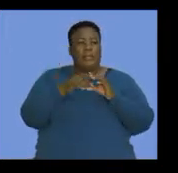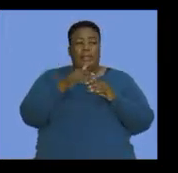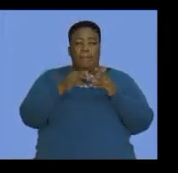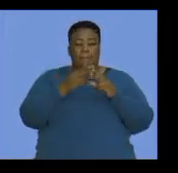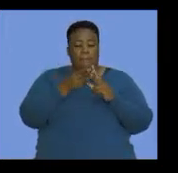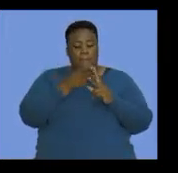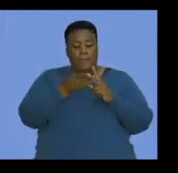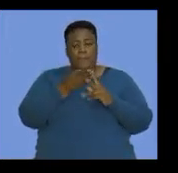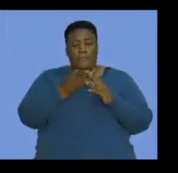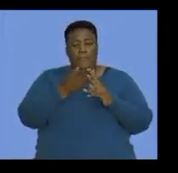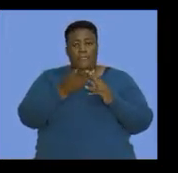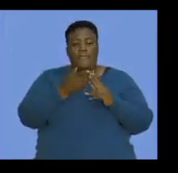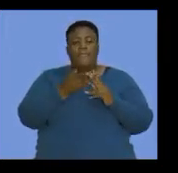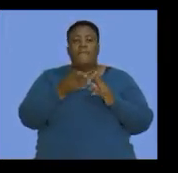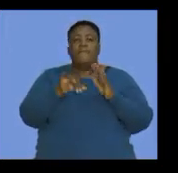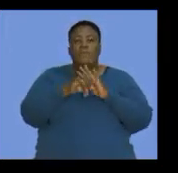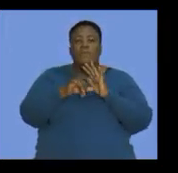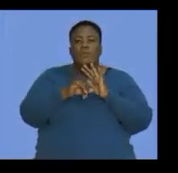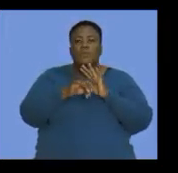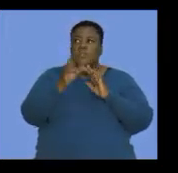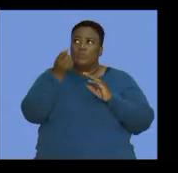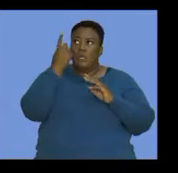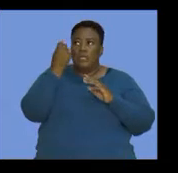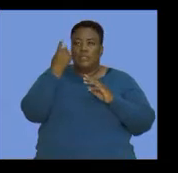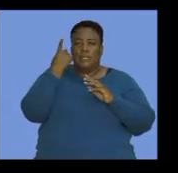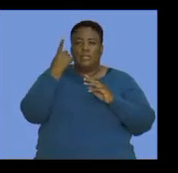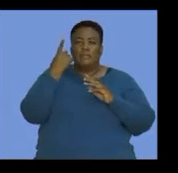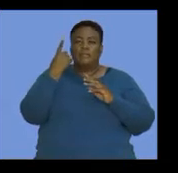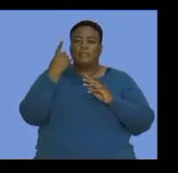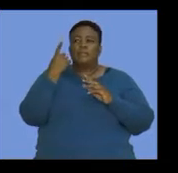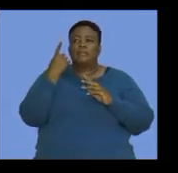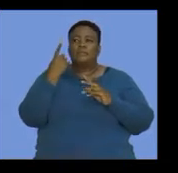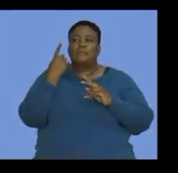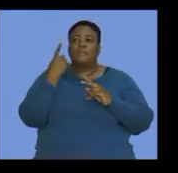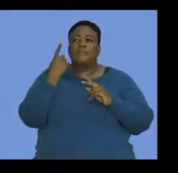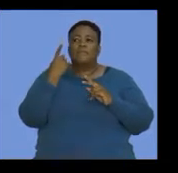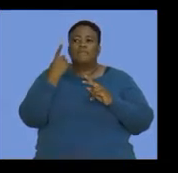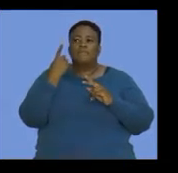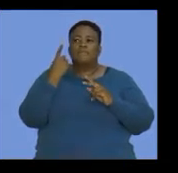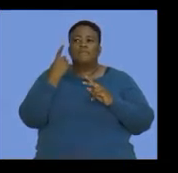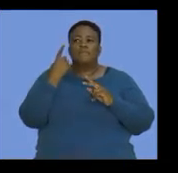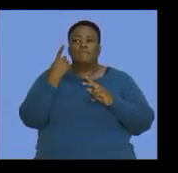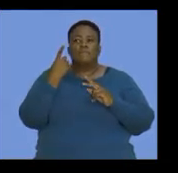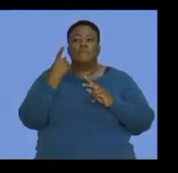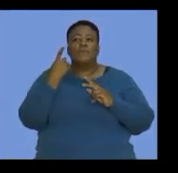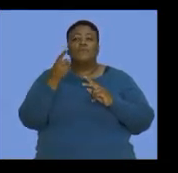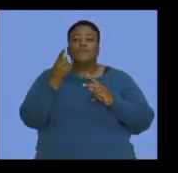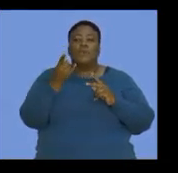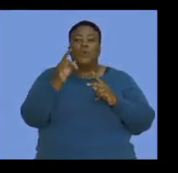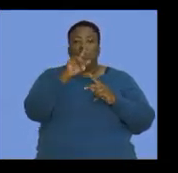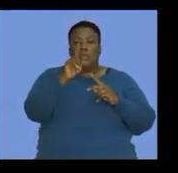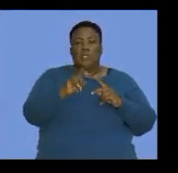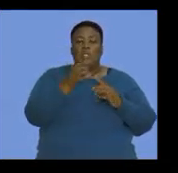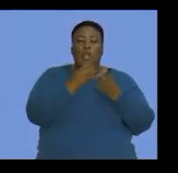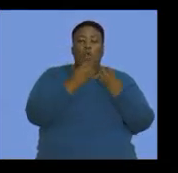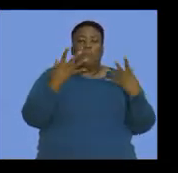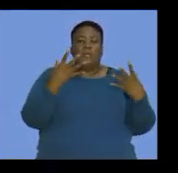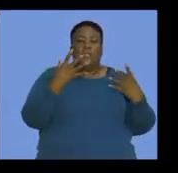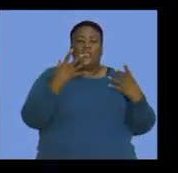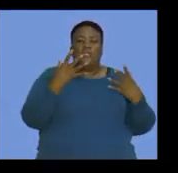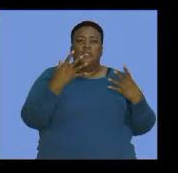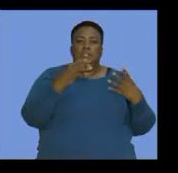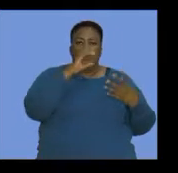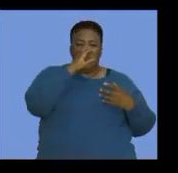in terms of understanding the application of poaching. So the first question refers to how many rhinos were illegally hunted